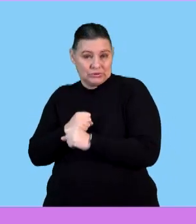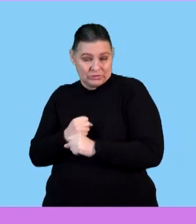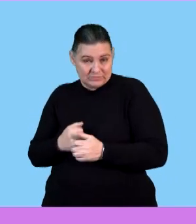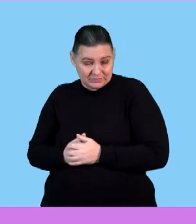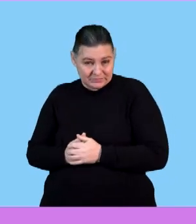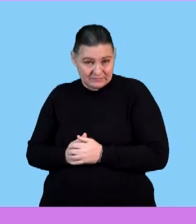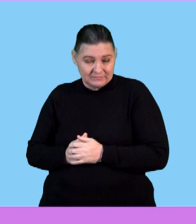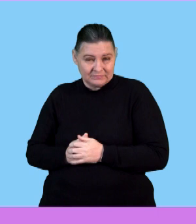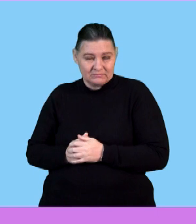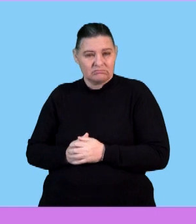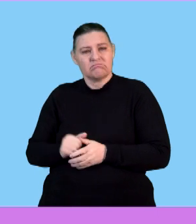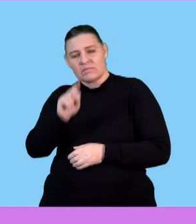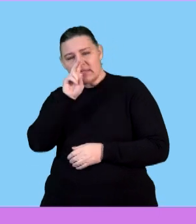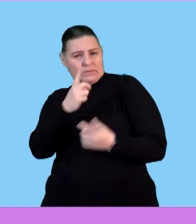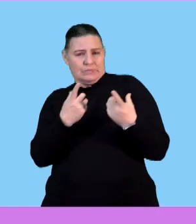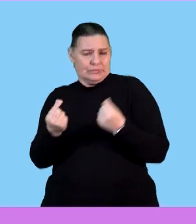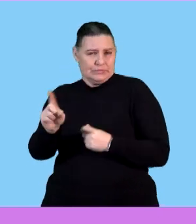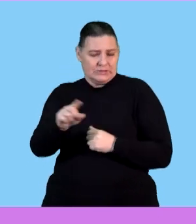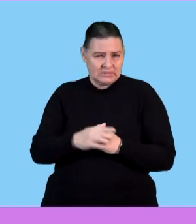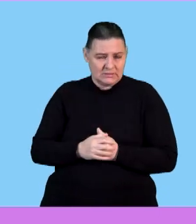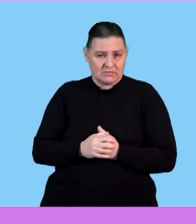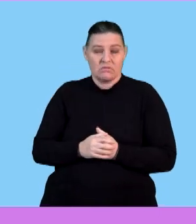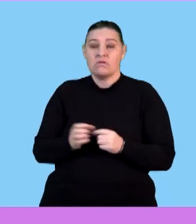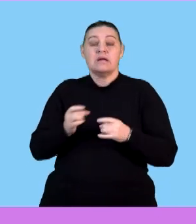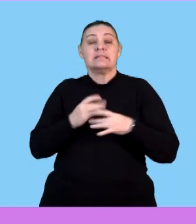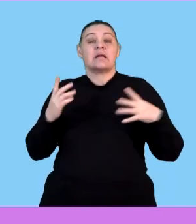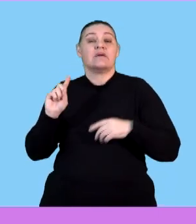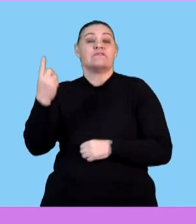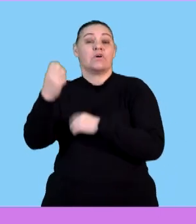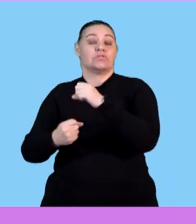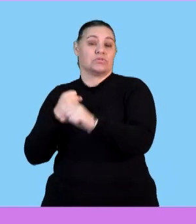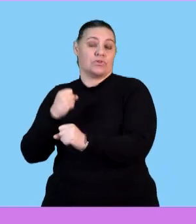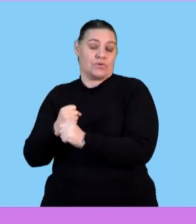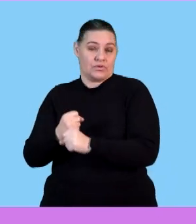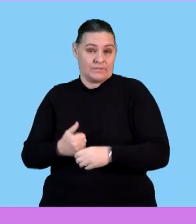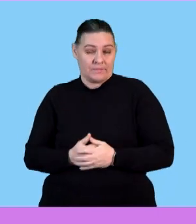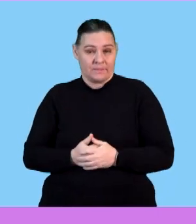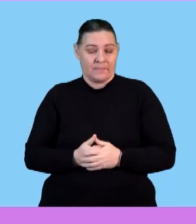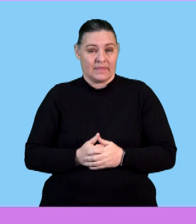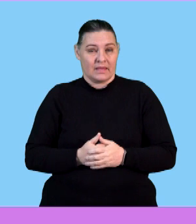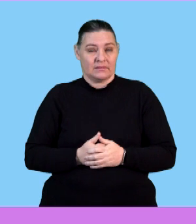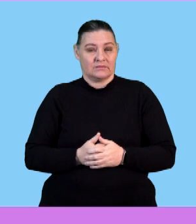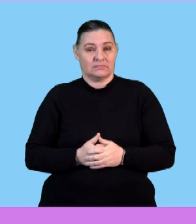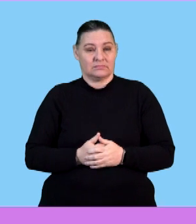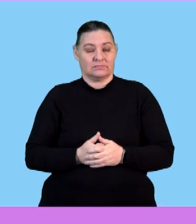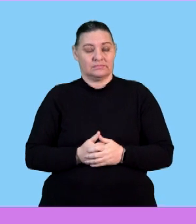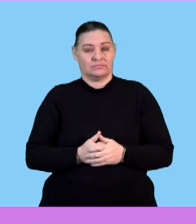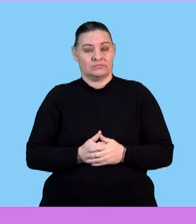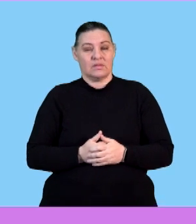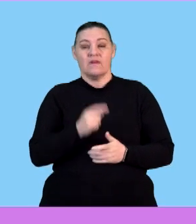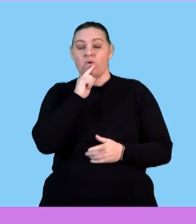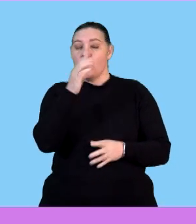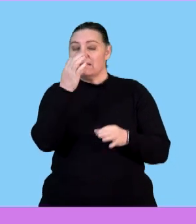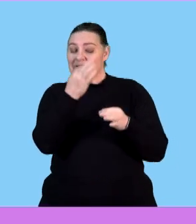2 years. All right, let's see what we've got to do here. We'll start with year 1. Let's take